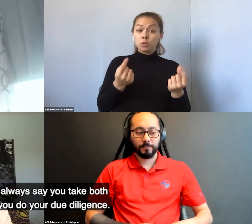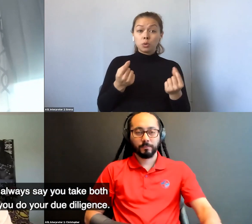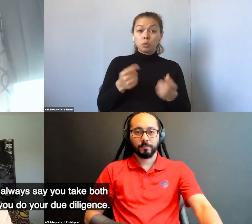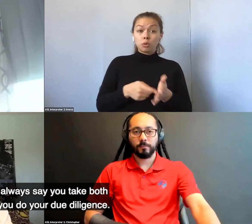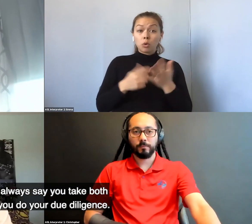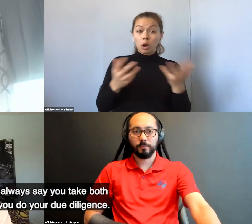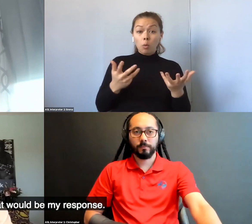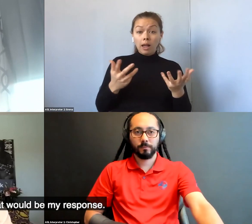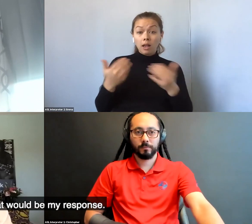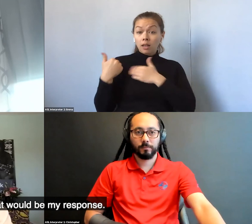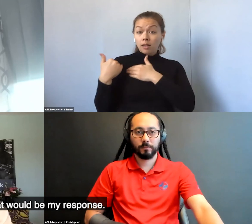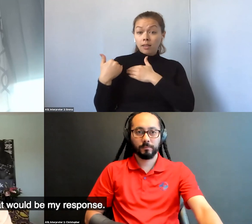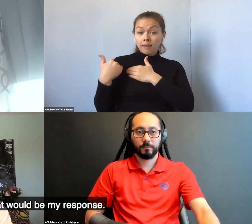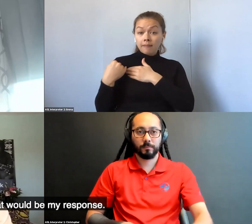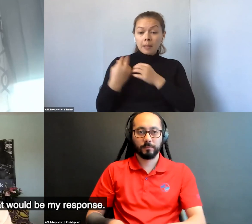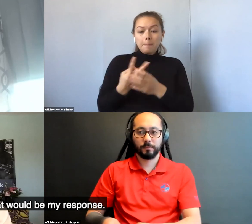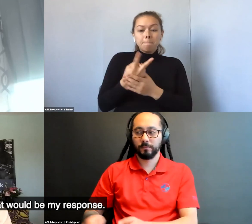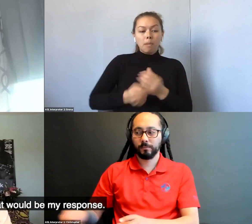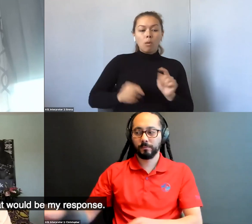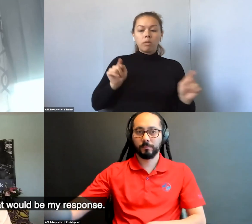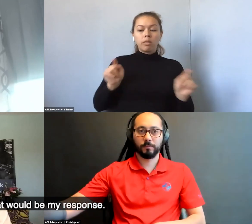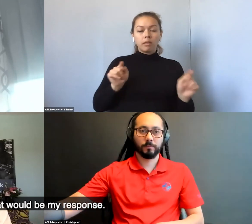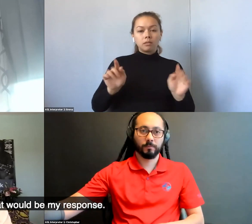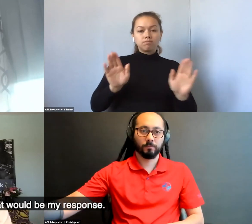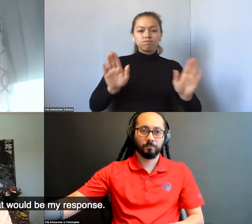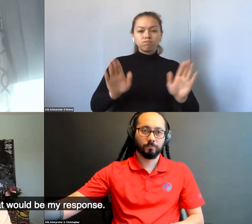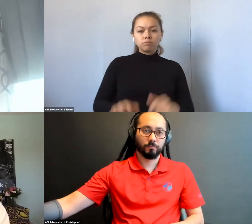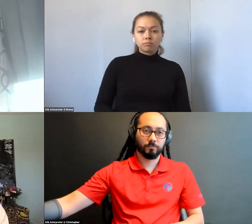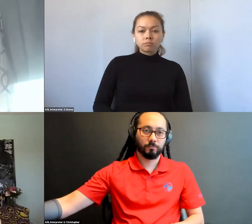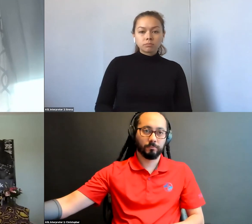That would be my response. Yeah.